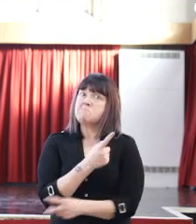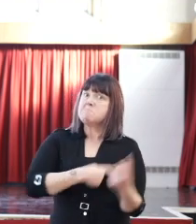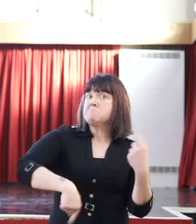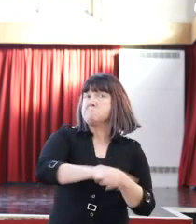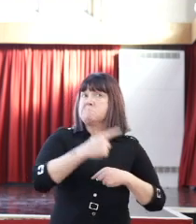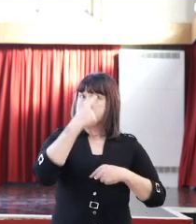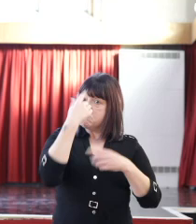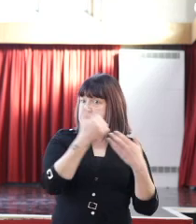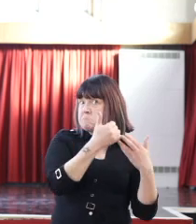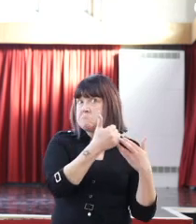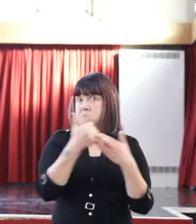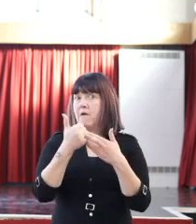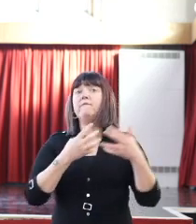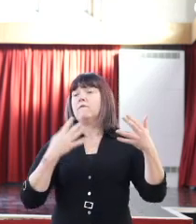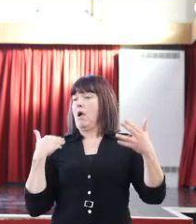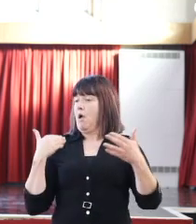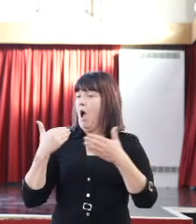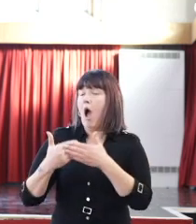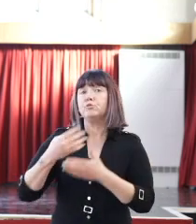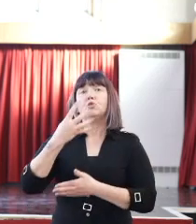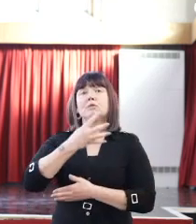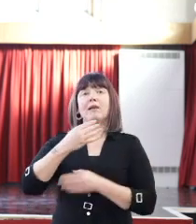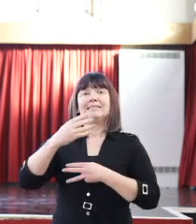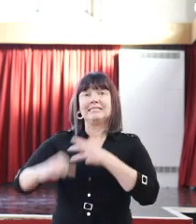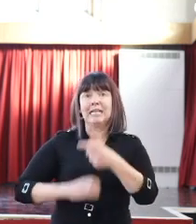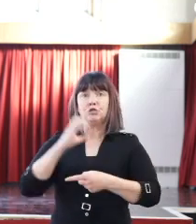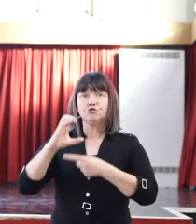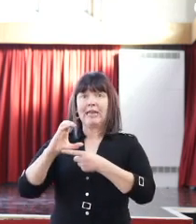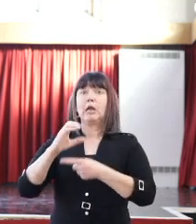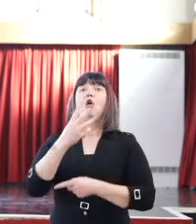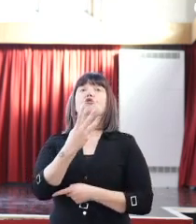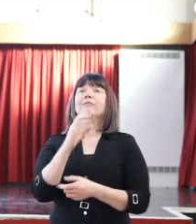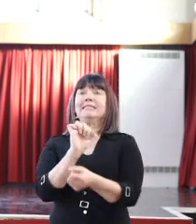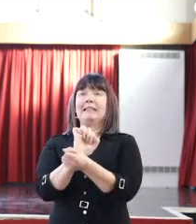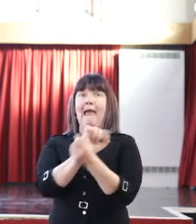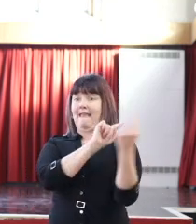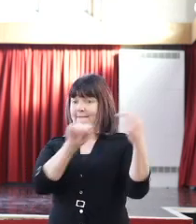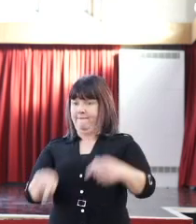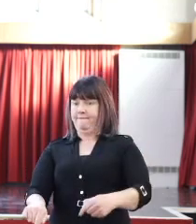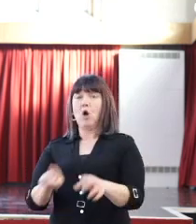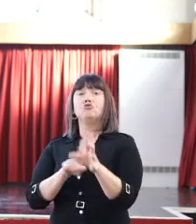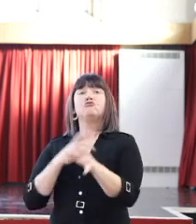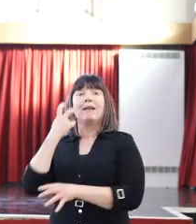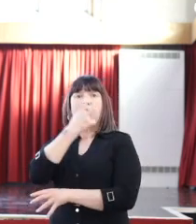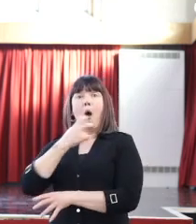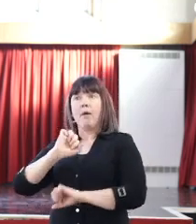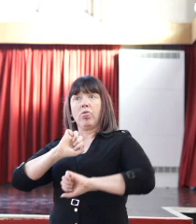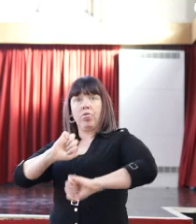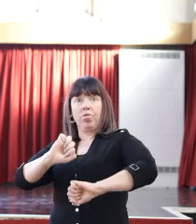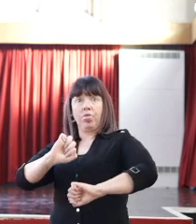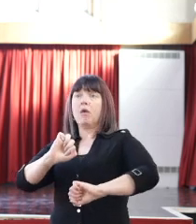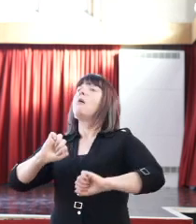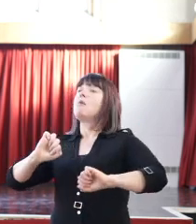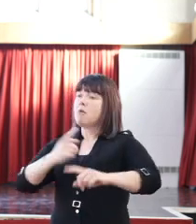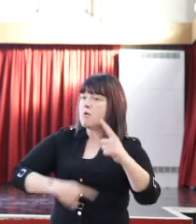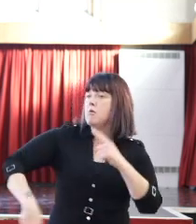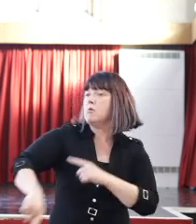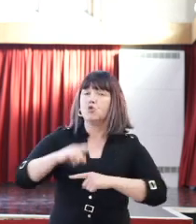its abolition in the 19th century, when freed slaves arrived in Great Yarmouth and a large petition was signed to support abolition.